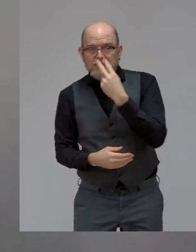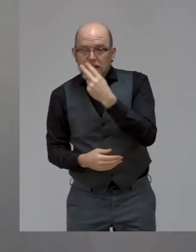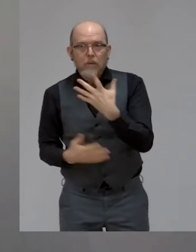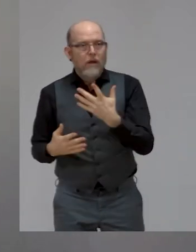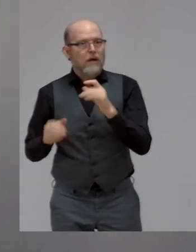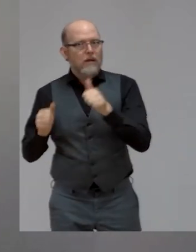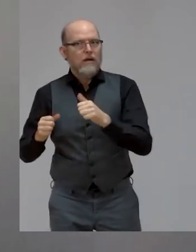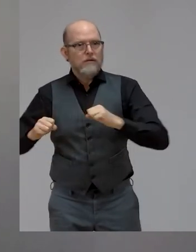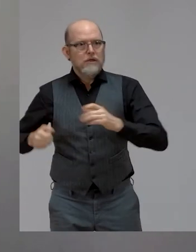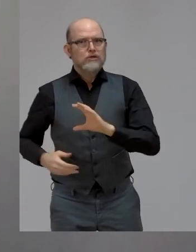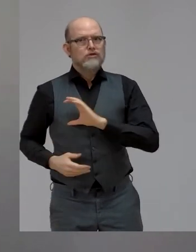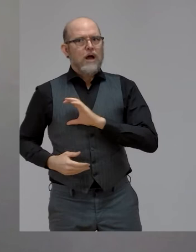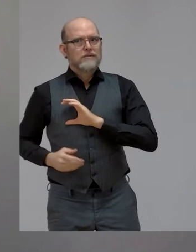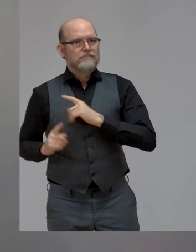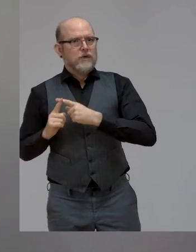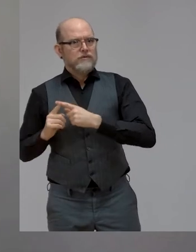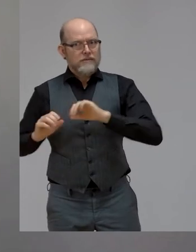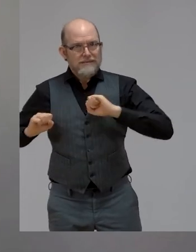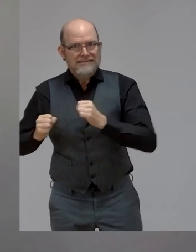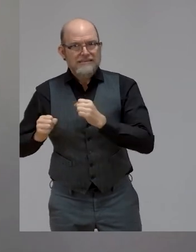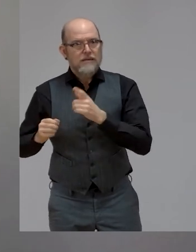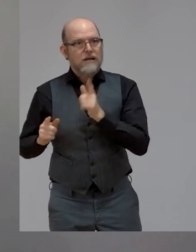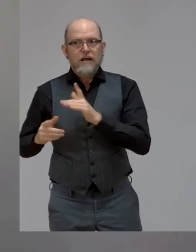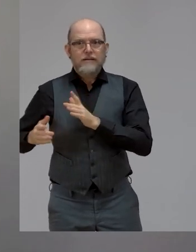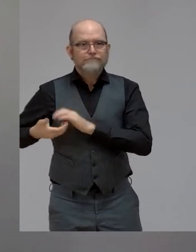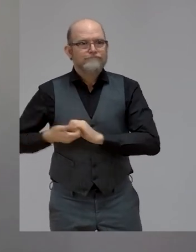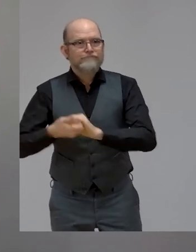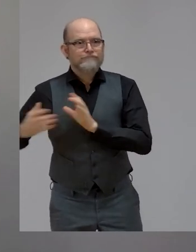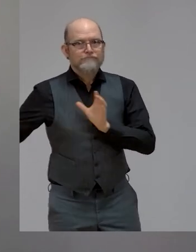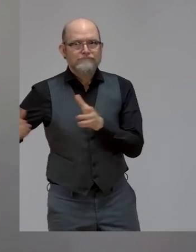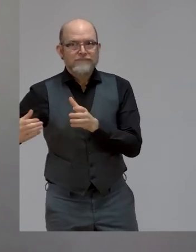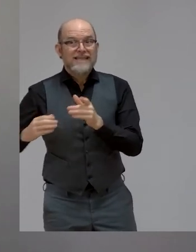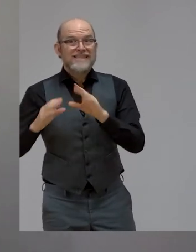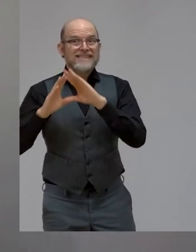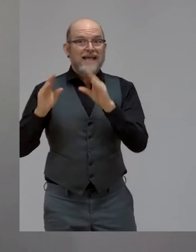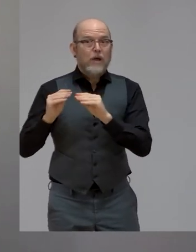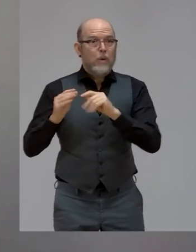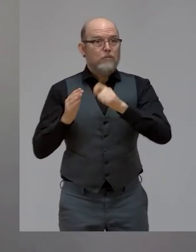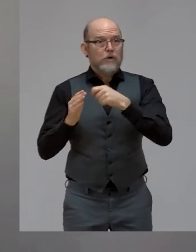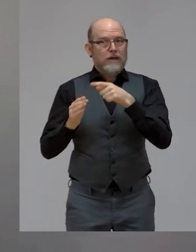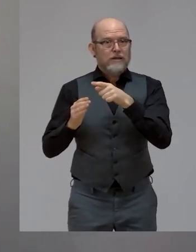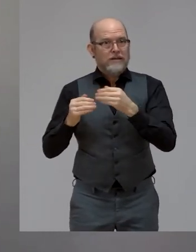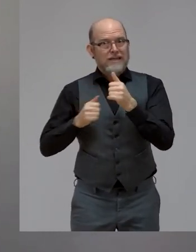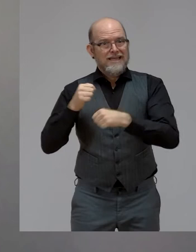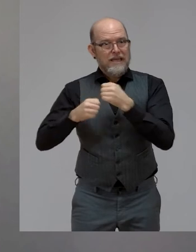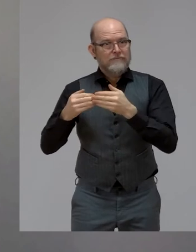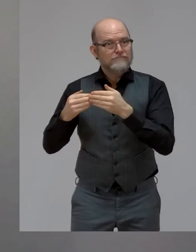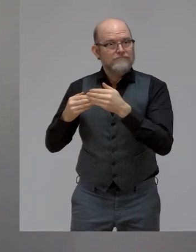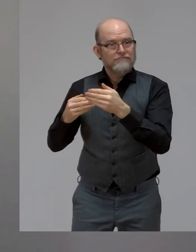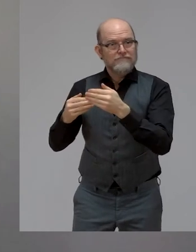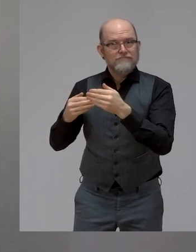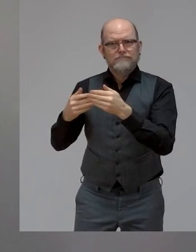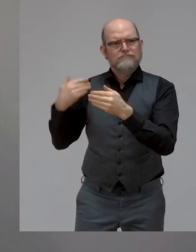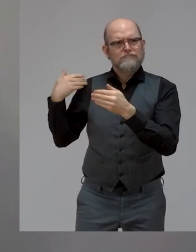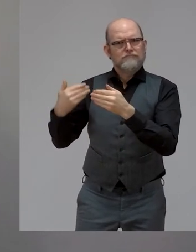all of us do. The theme of the Zero Conference this year, which I think is the third time, it's employment in